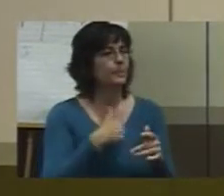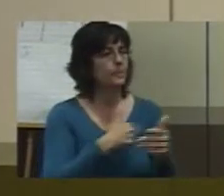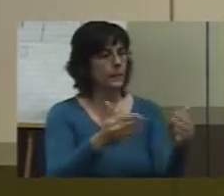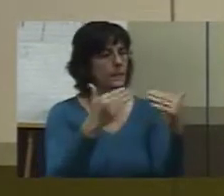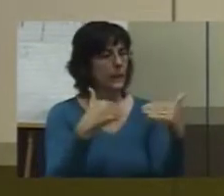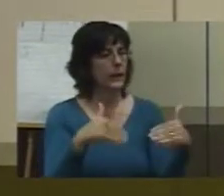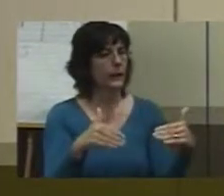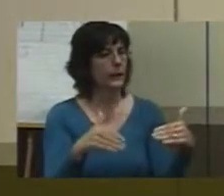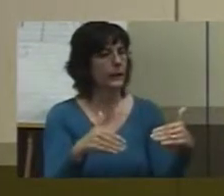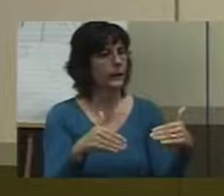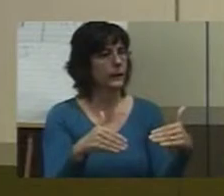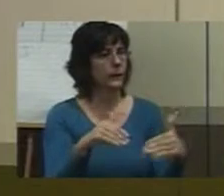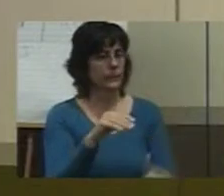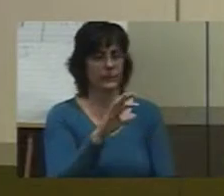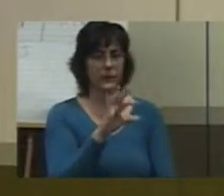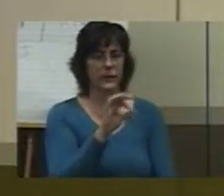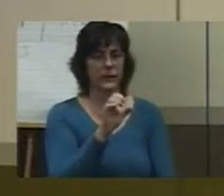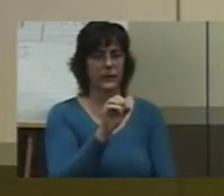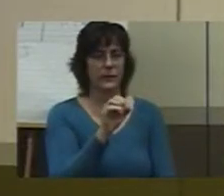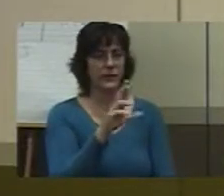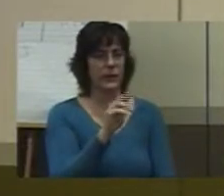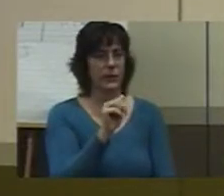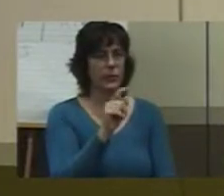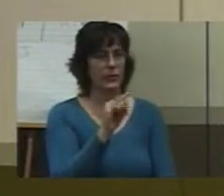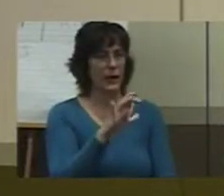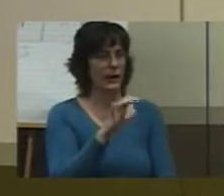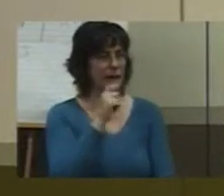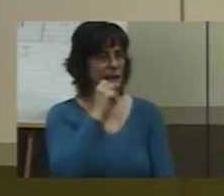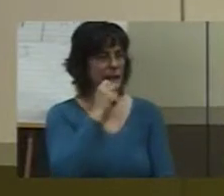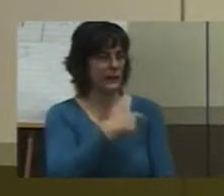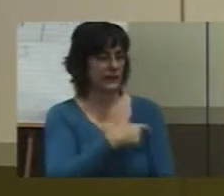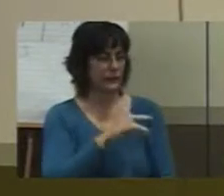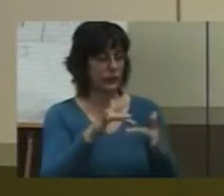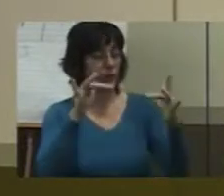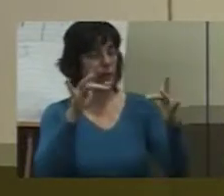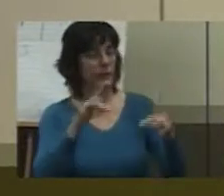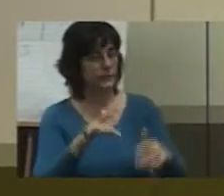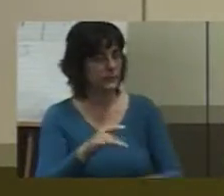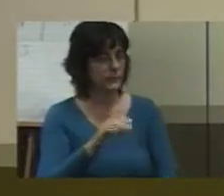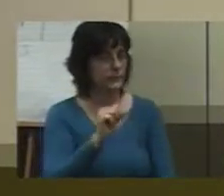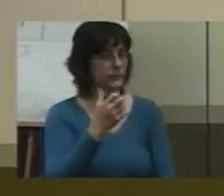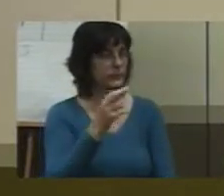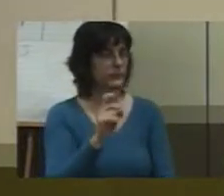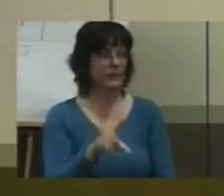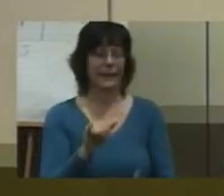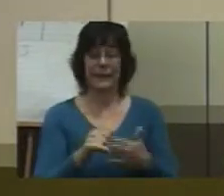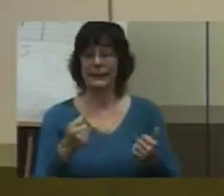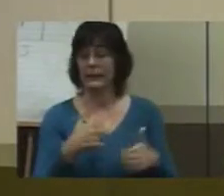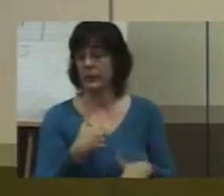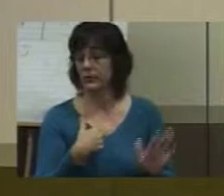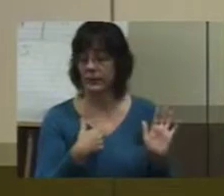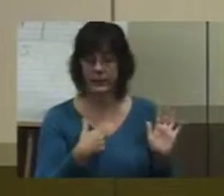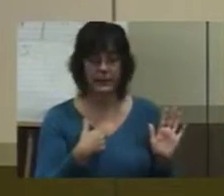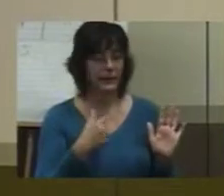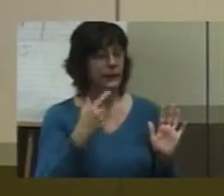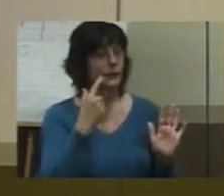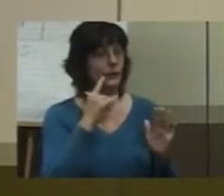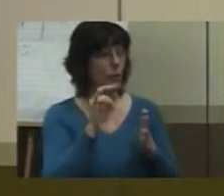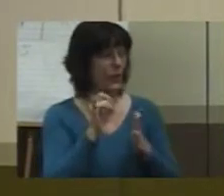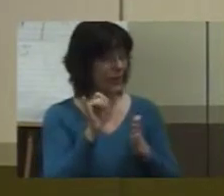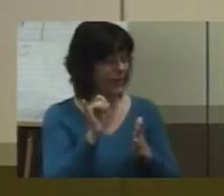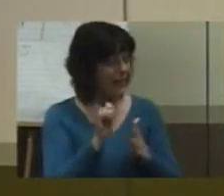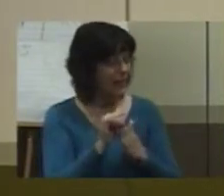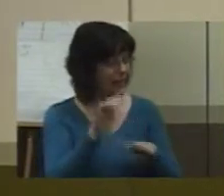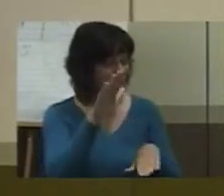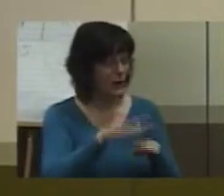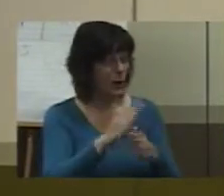We have phoretic skin shock on here, which always scares me because in order for it to